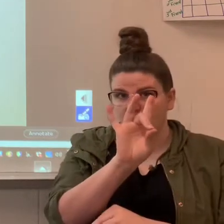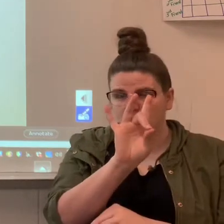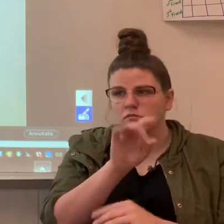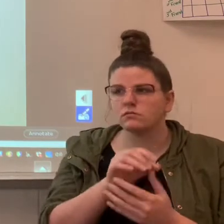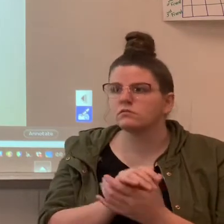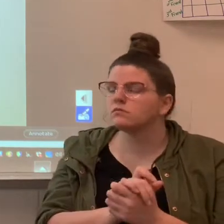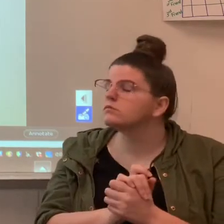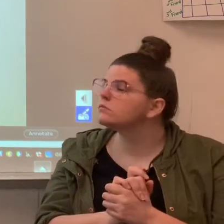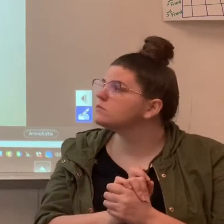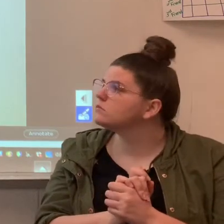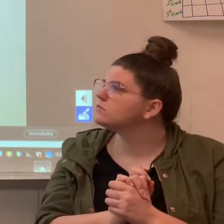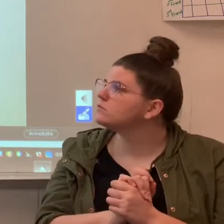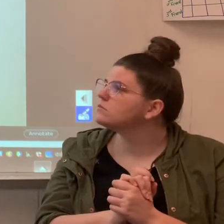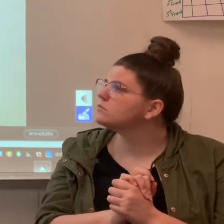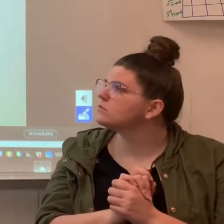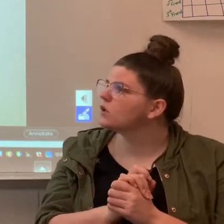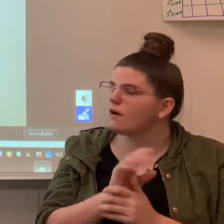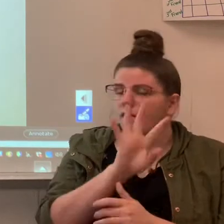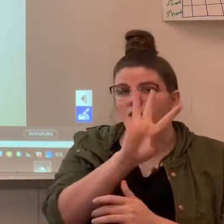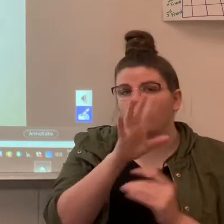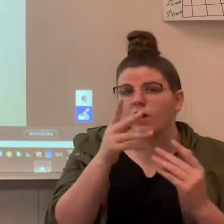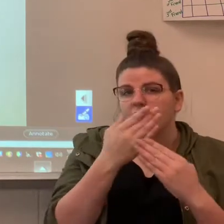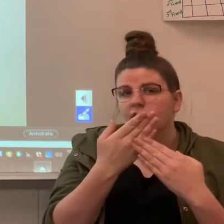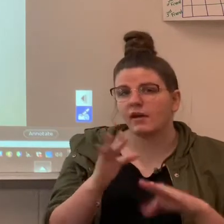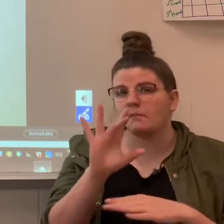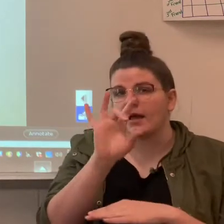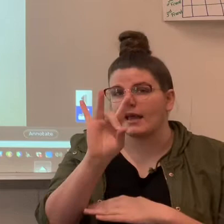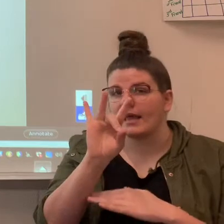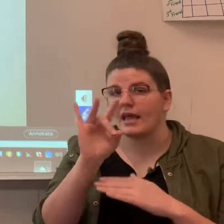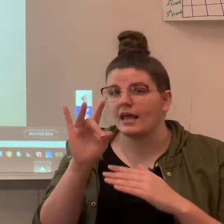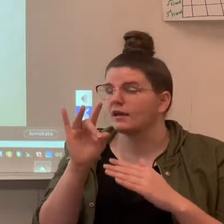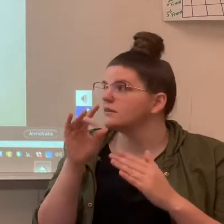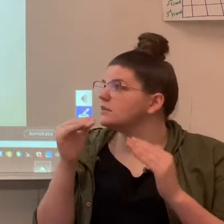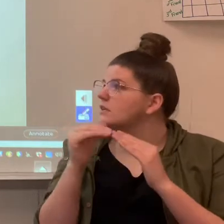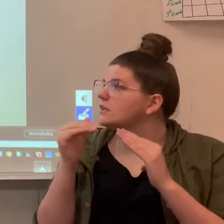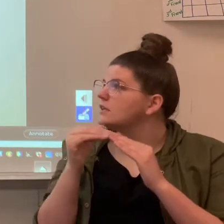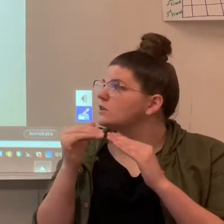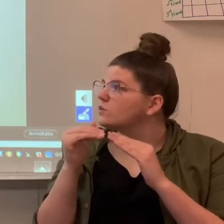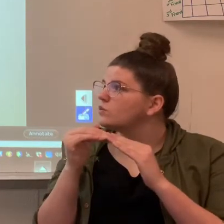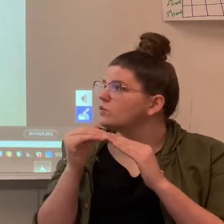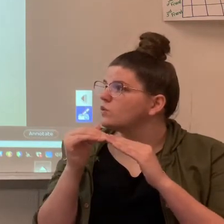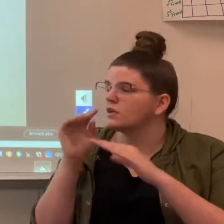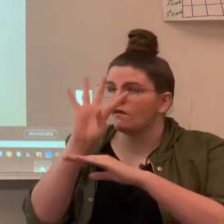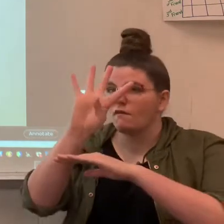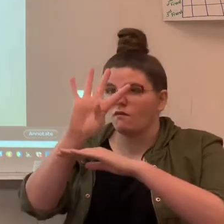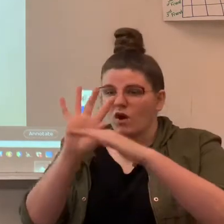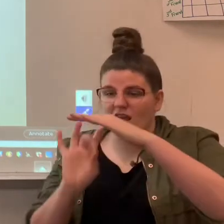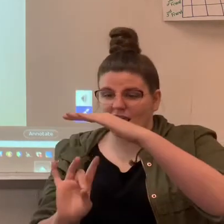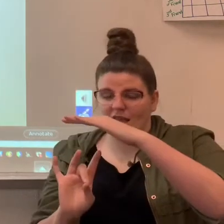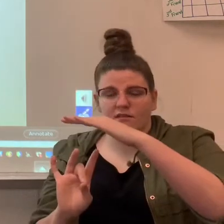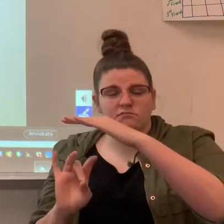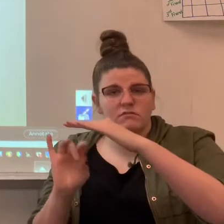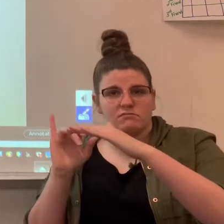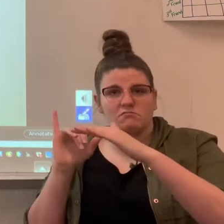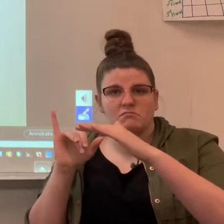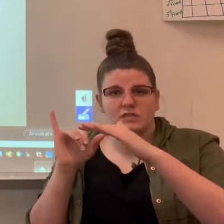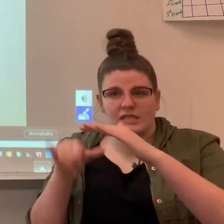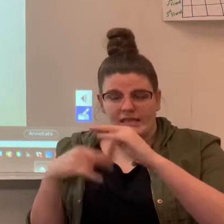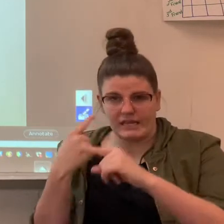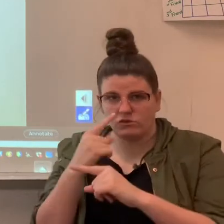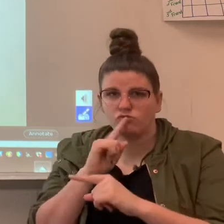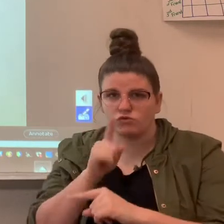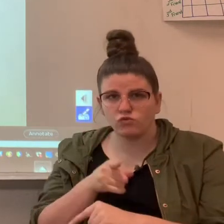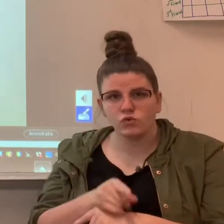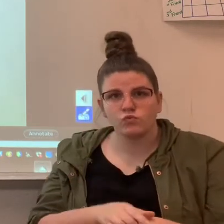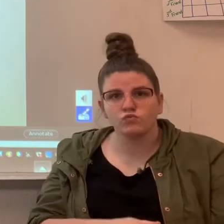Okay. This one here says 4 divided by 8, which would be 4 divided by 8. And that is what they have, so therefore that is